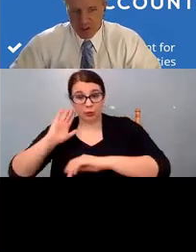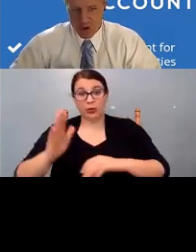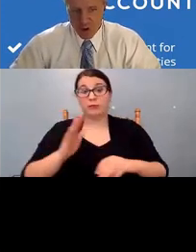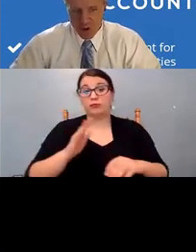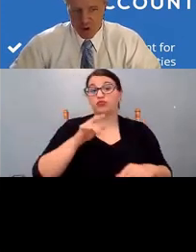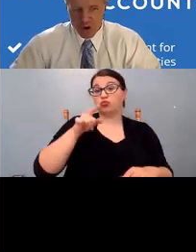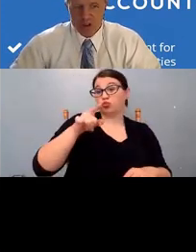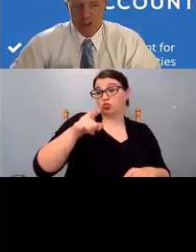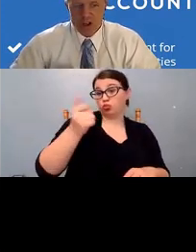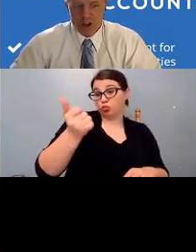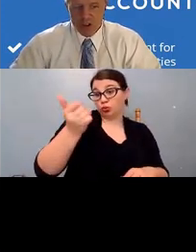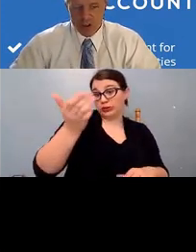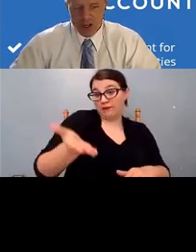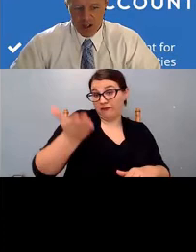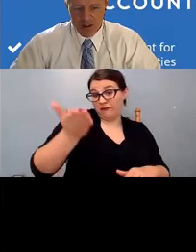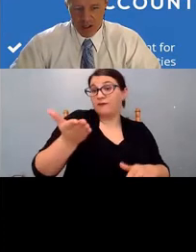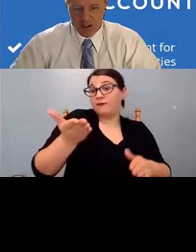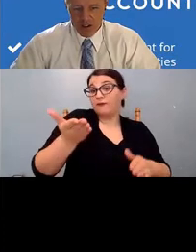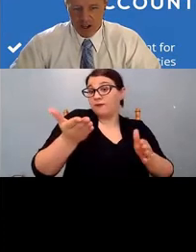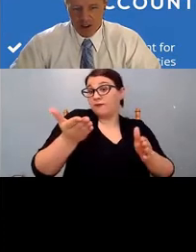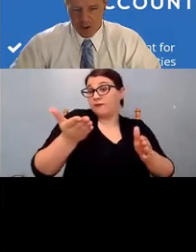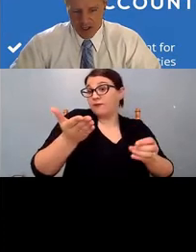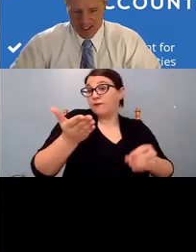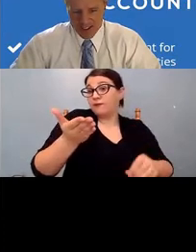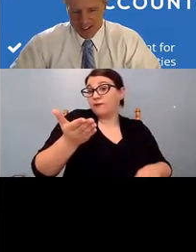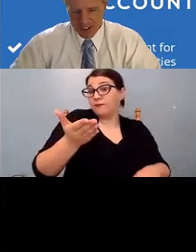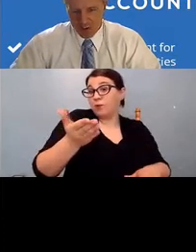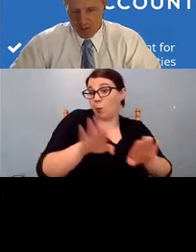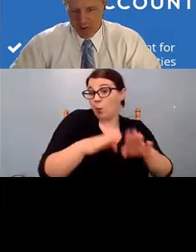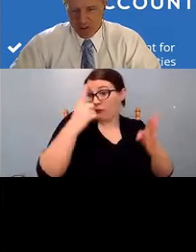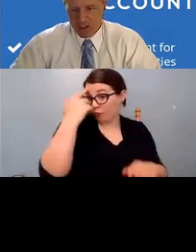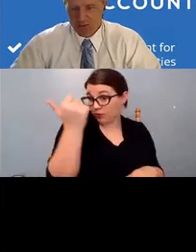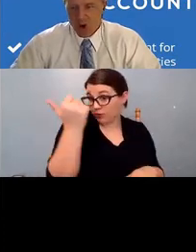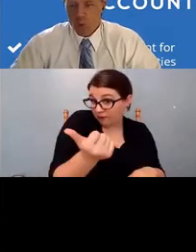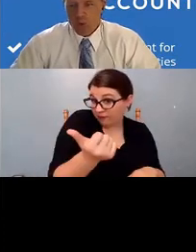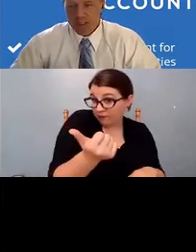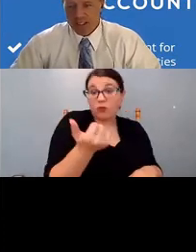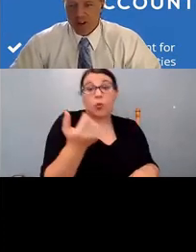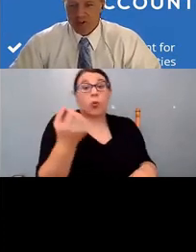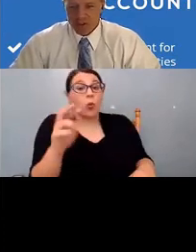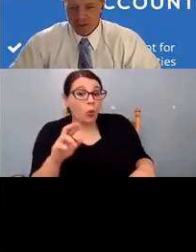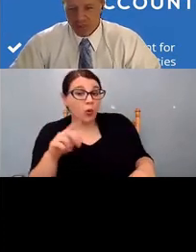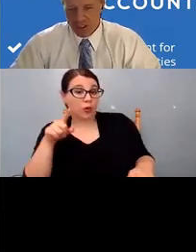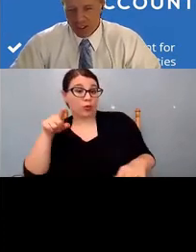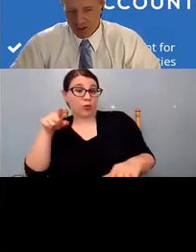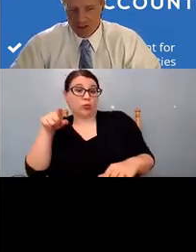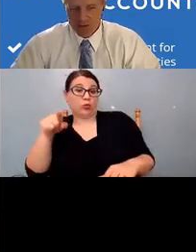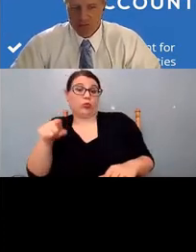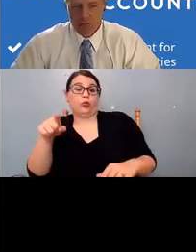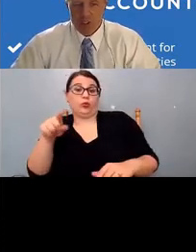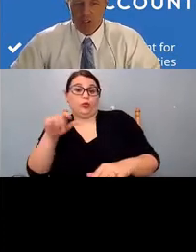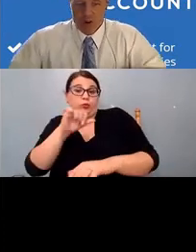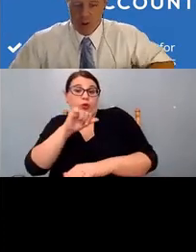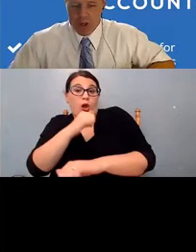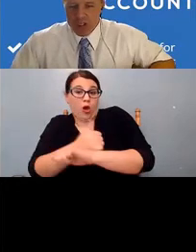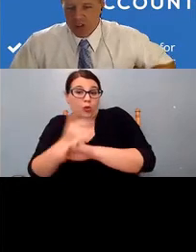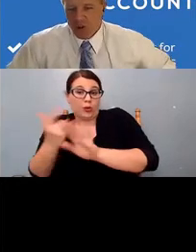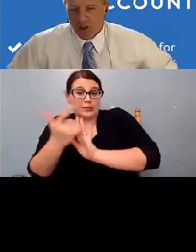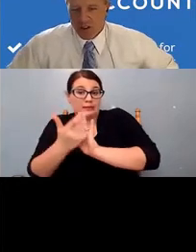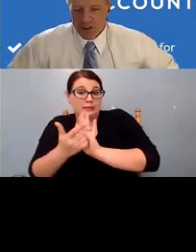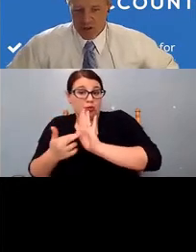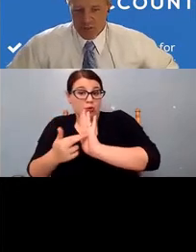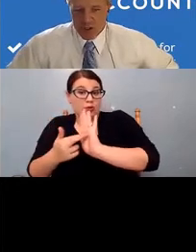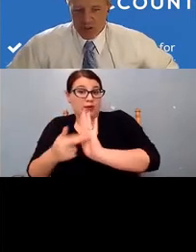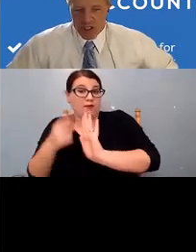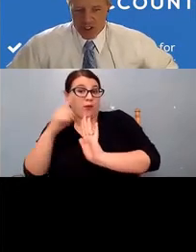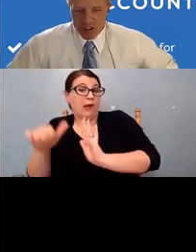yourself, or are you the authorized legal representative opening the account for somebody else? What I'm going to do